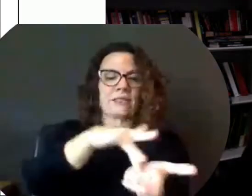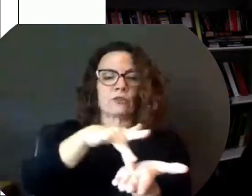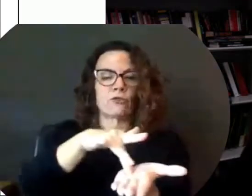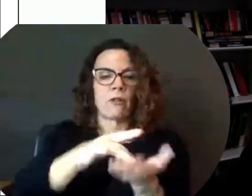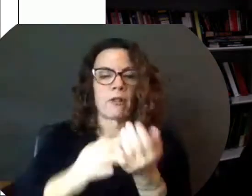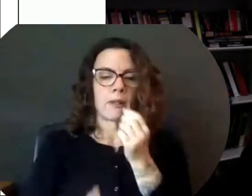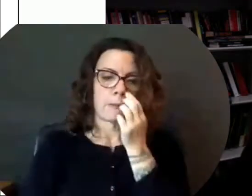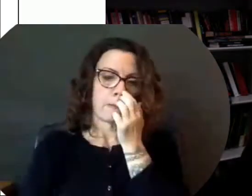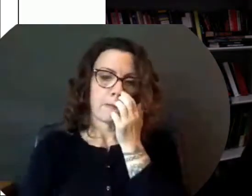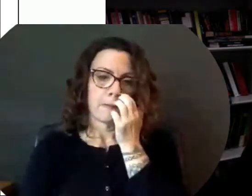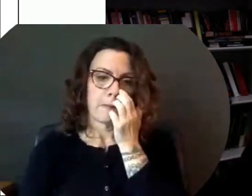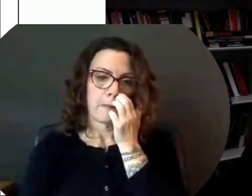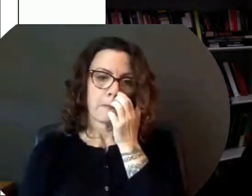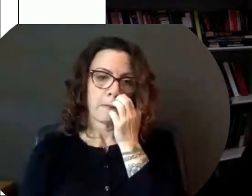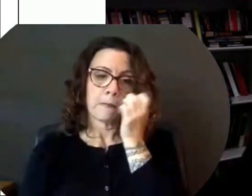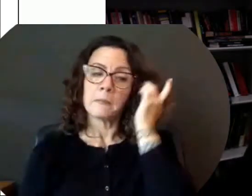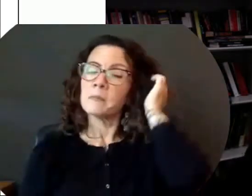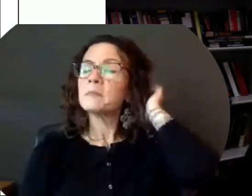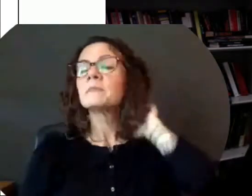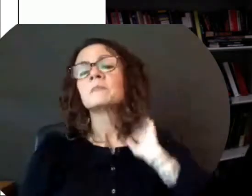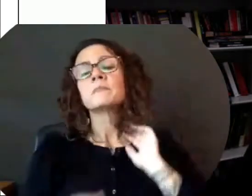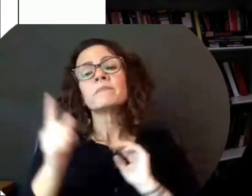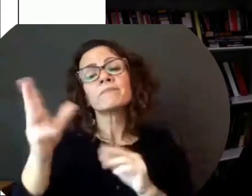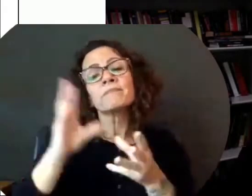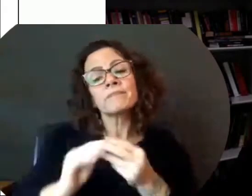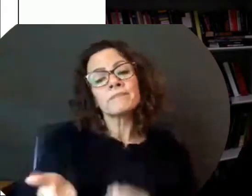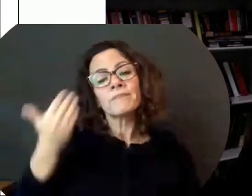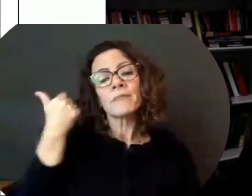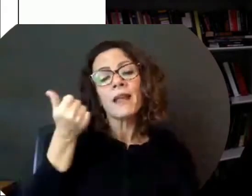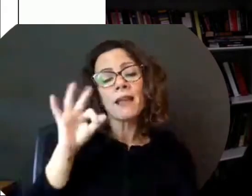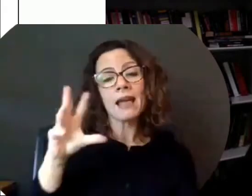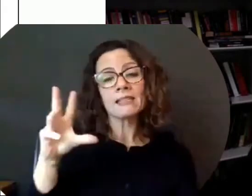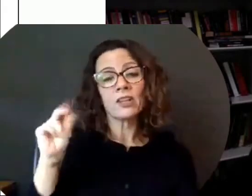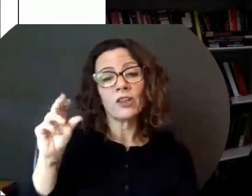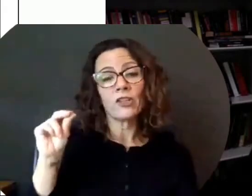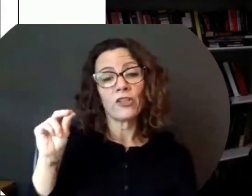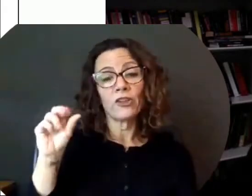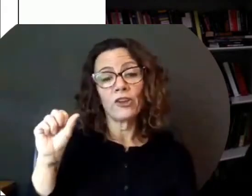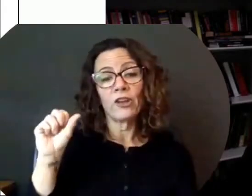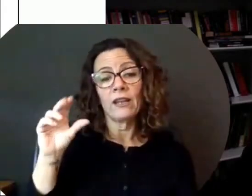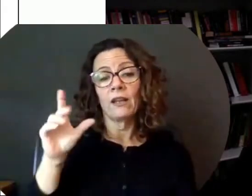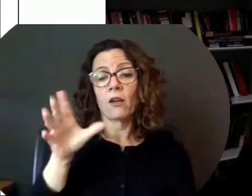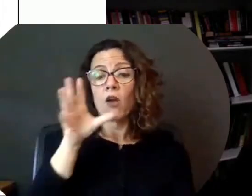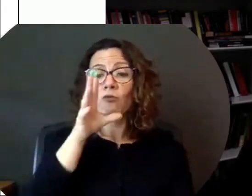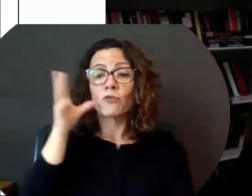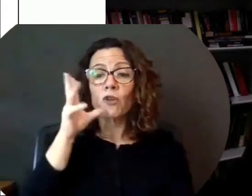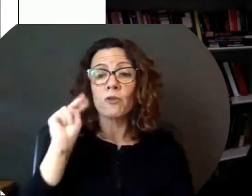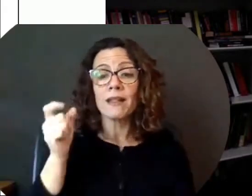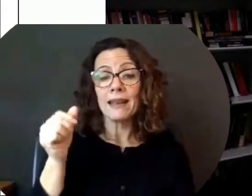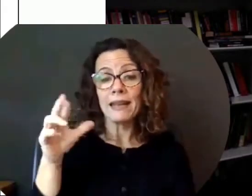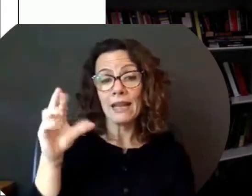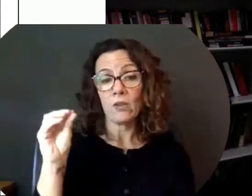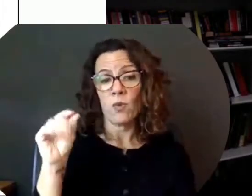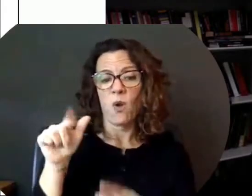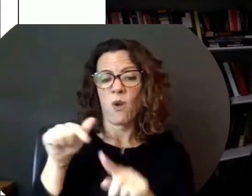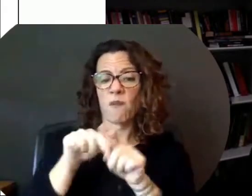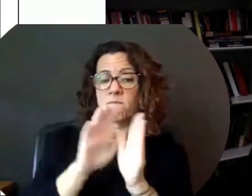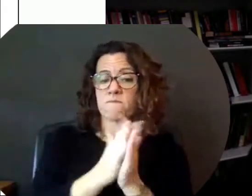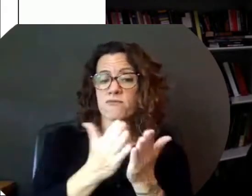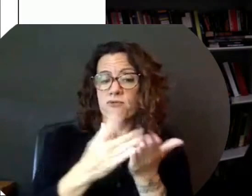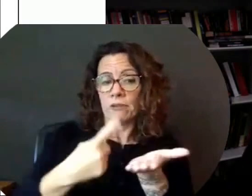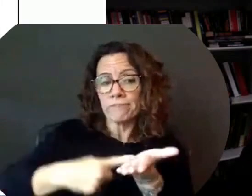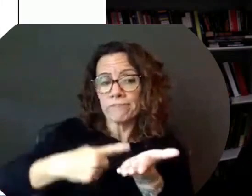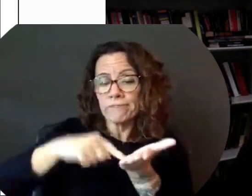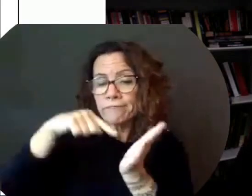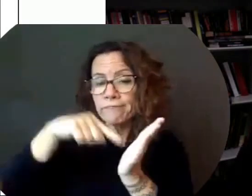what had been the open hunting ground and the open fishing ground suddenly are transformed